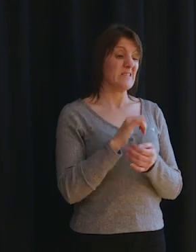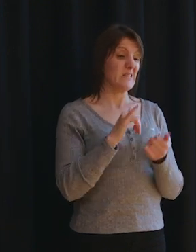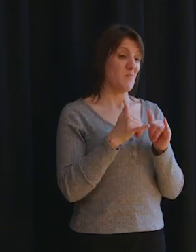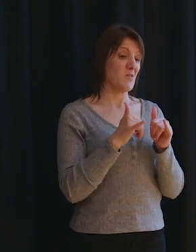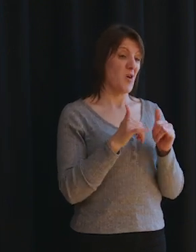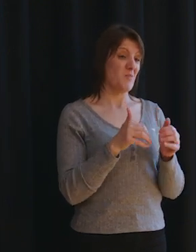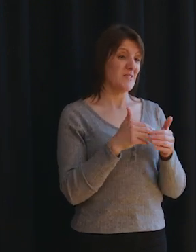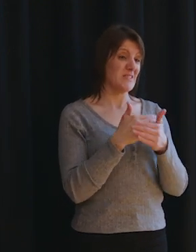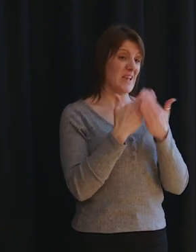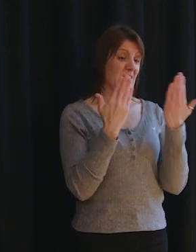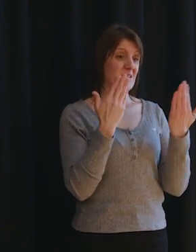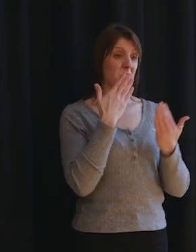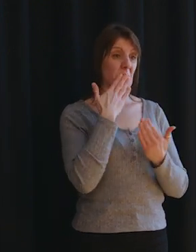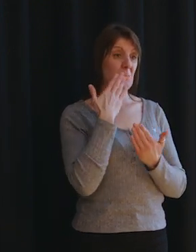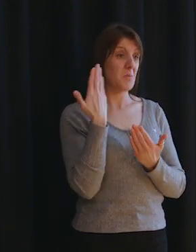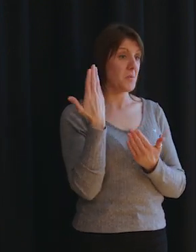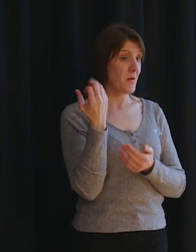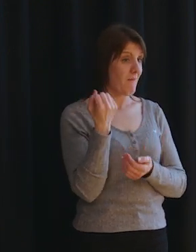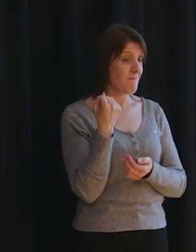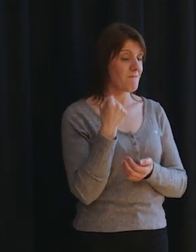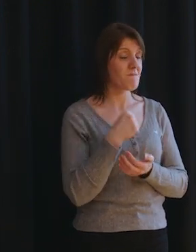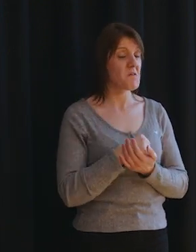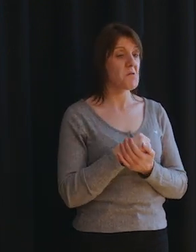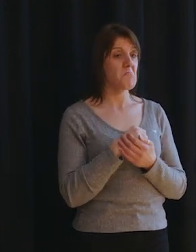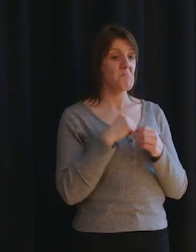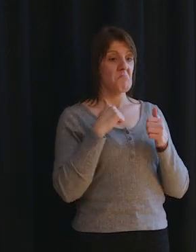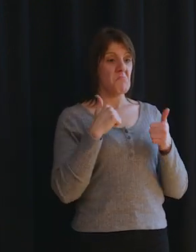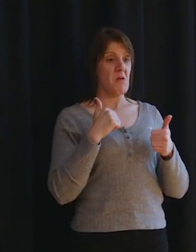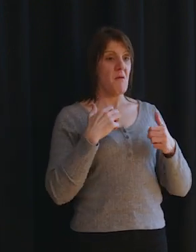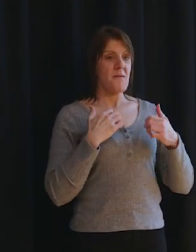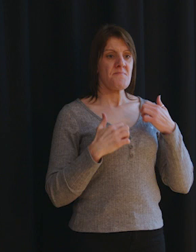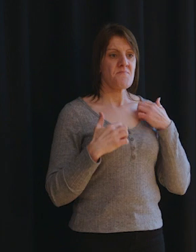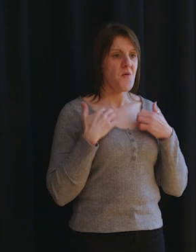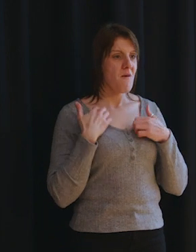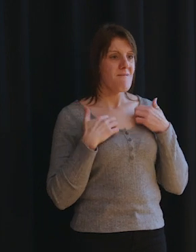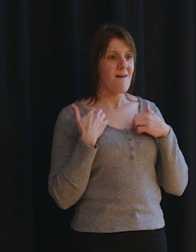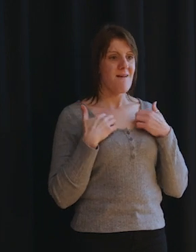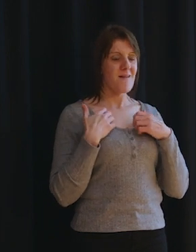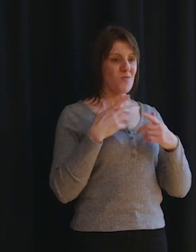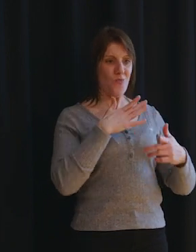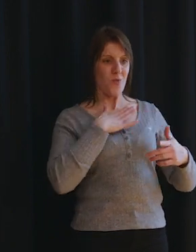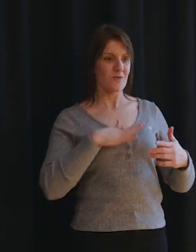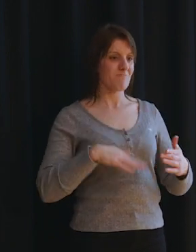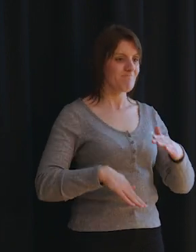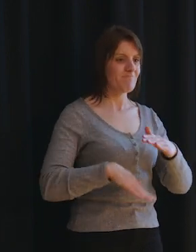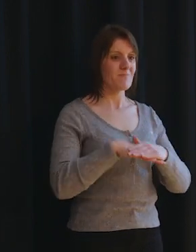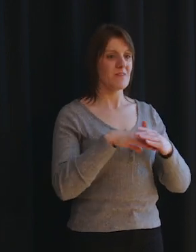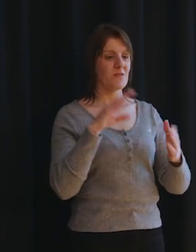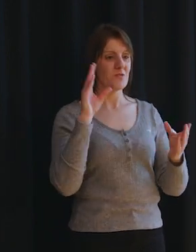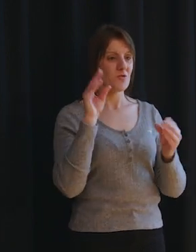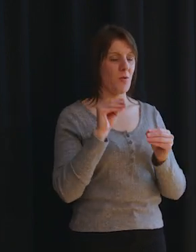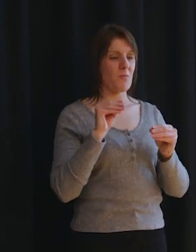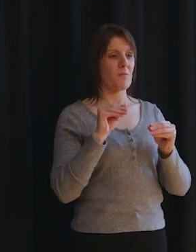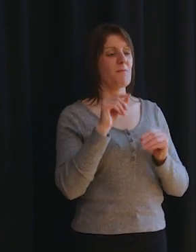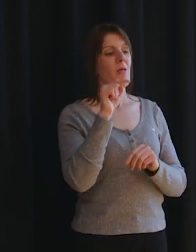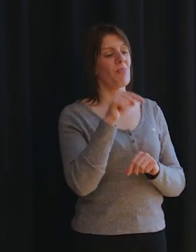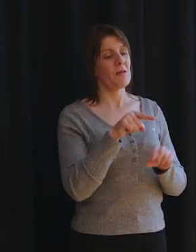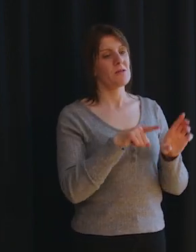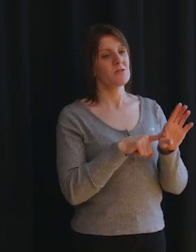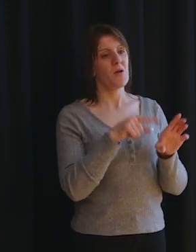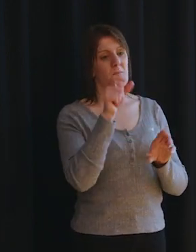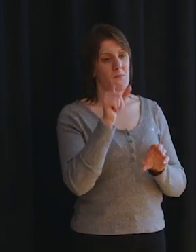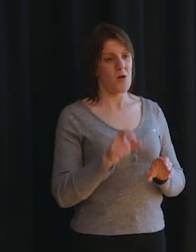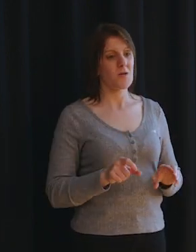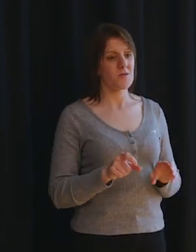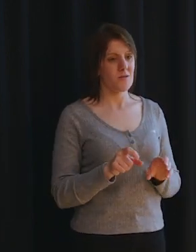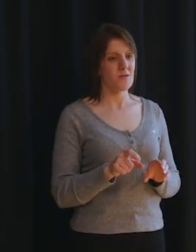a few days without it as well. They're motivated to completely stop, but this young person has kind of